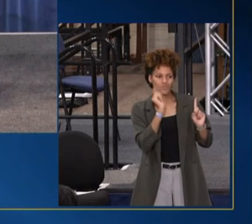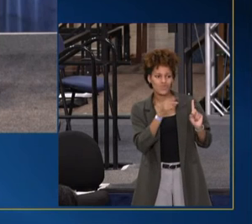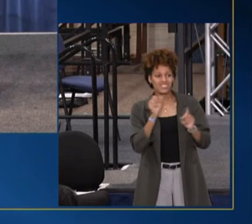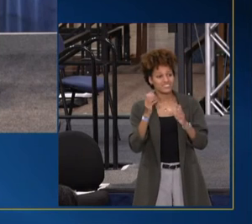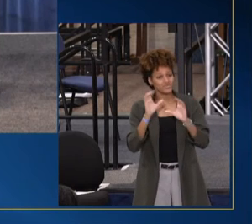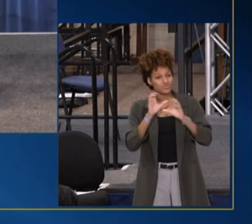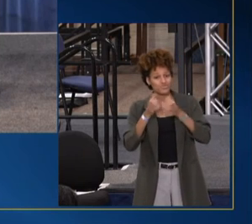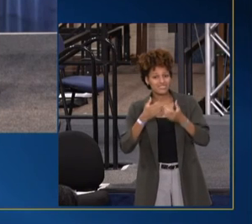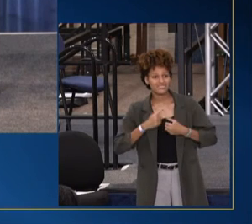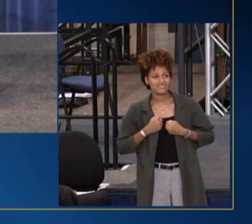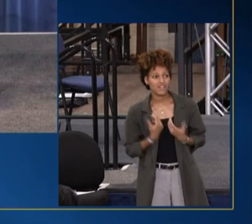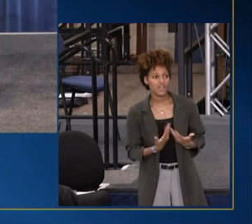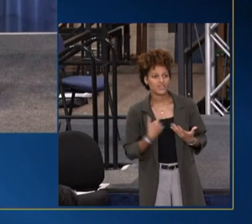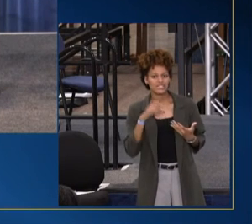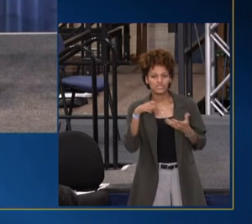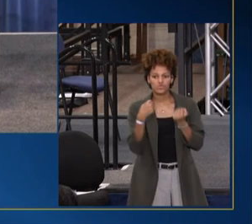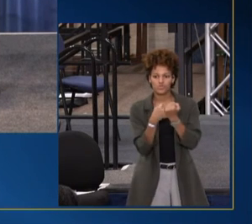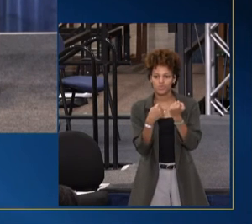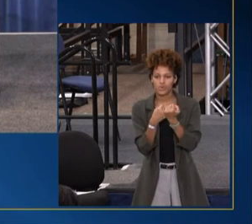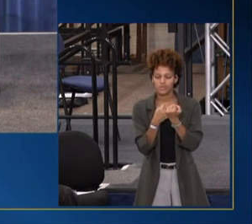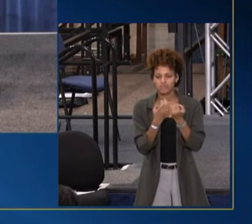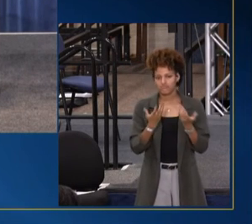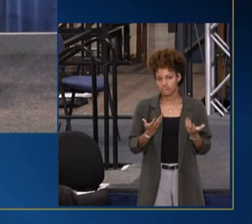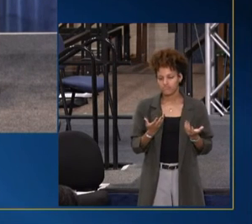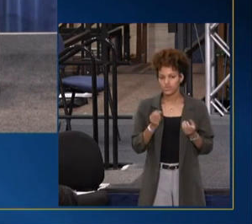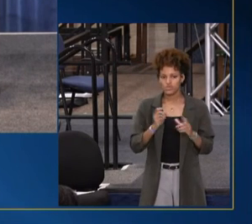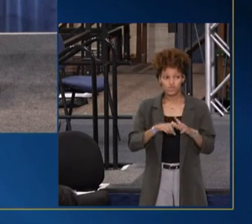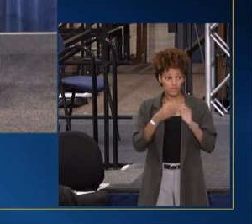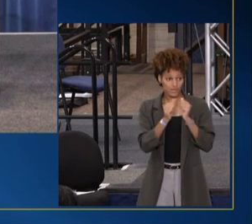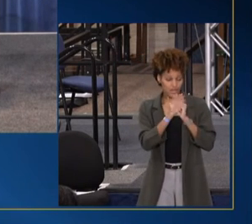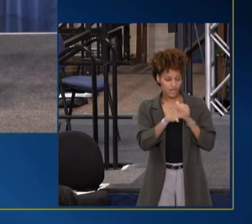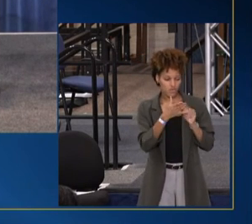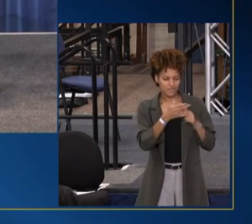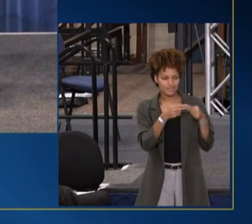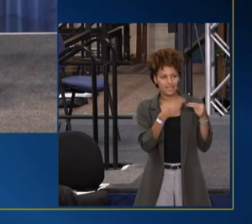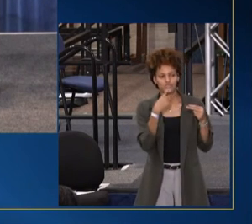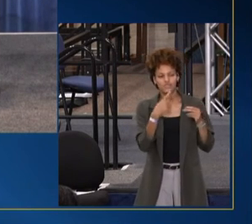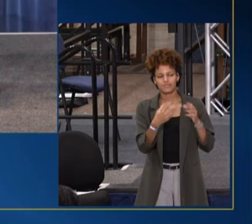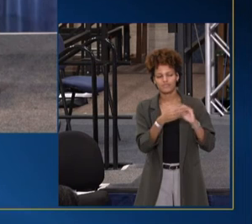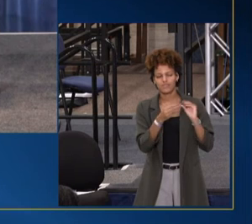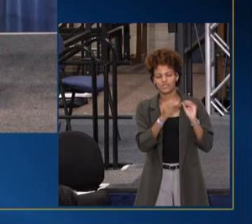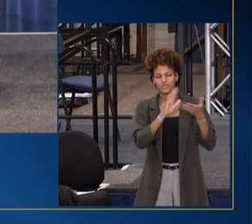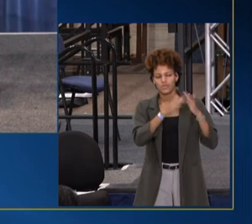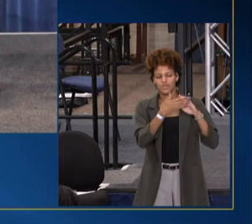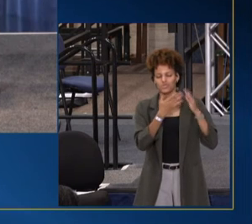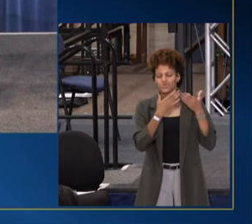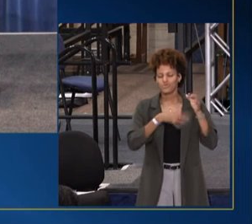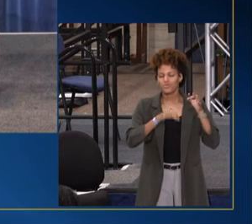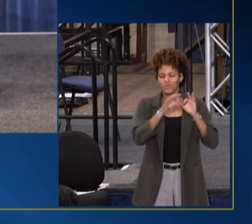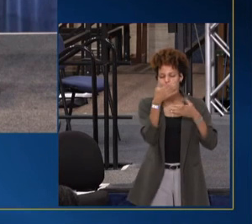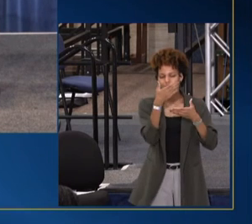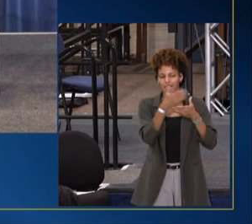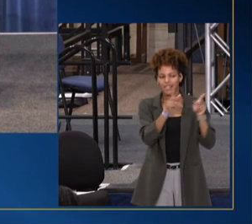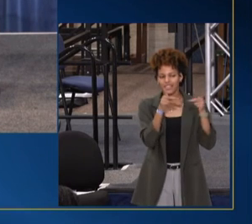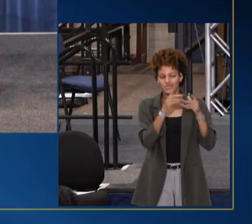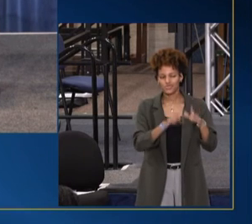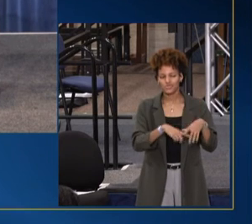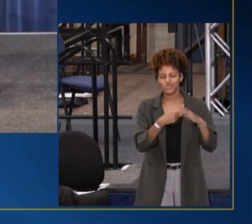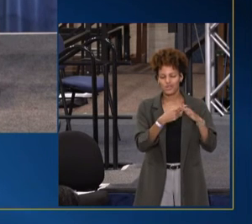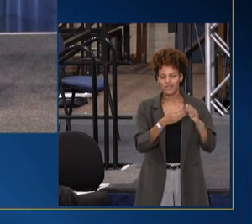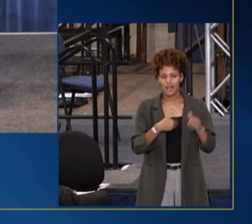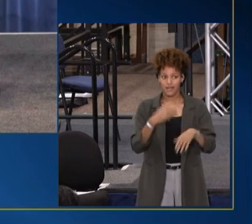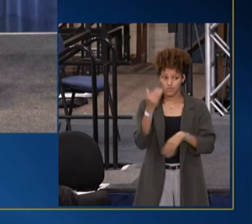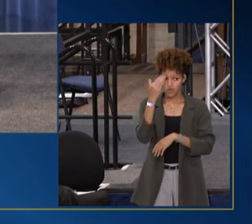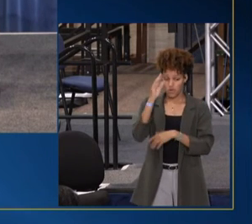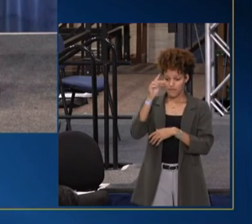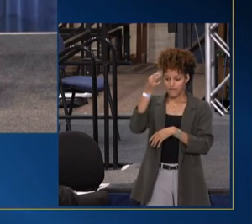tired and they need the support. And so I guess let's just start there. And your slide indicated community is a really important place to start. So I'm in the federal